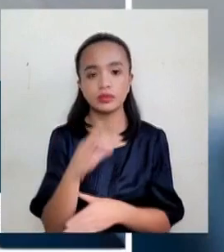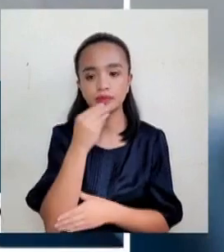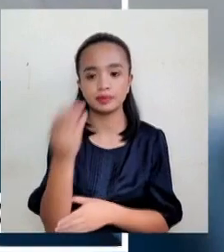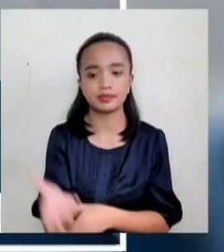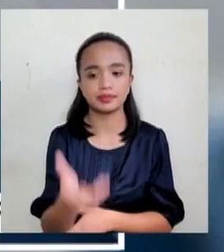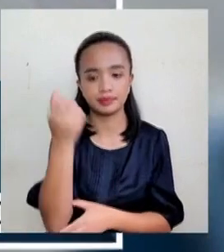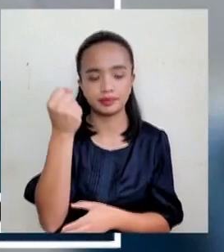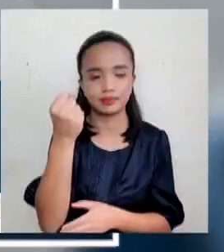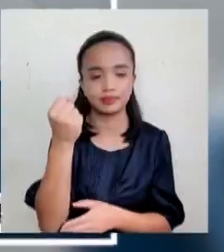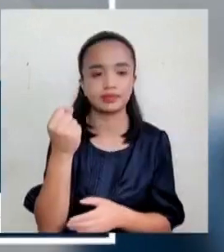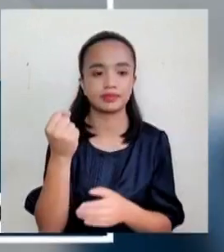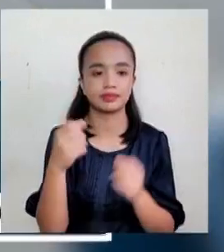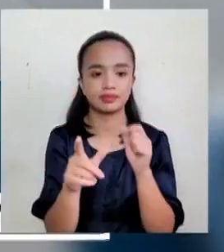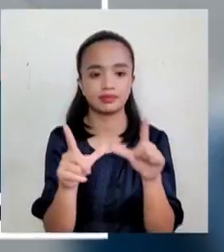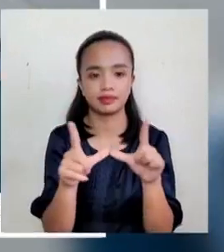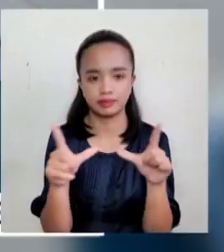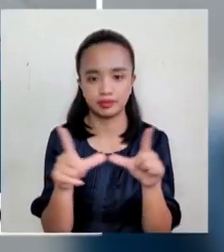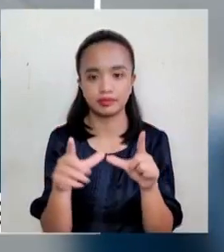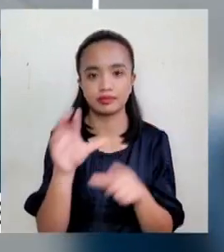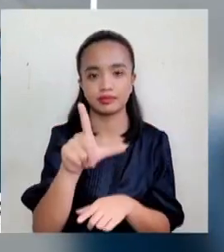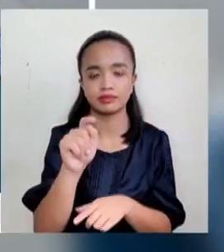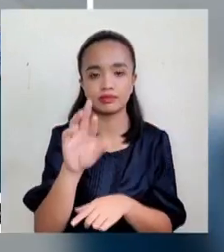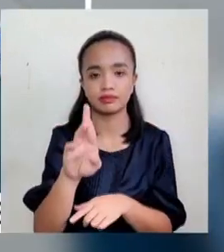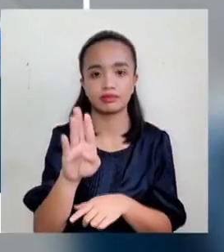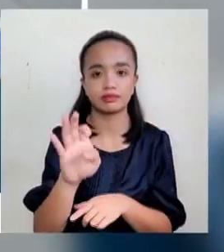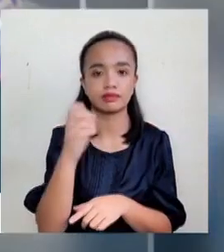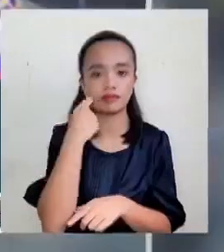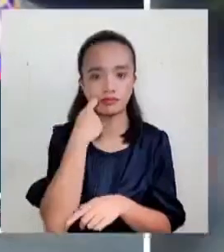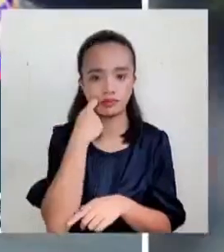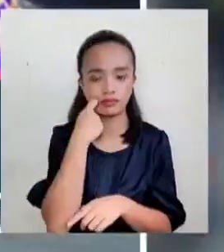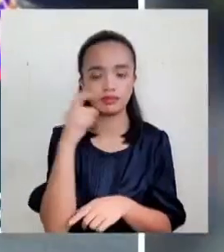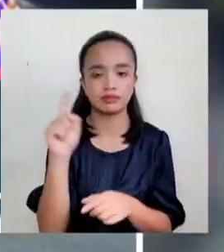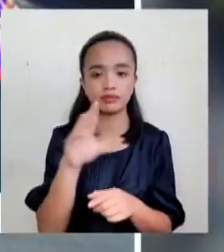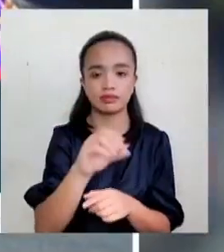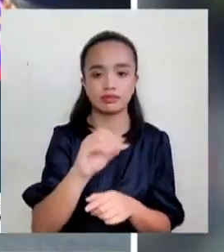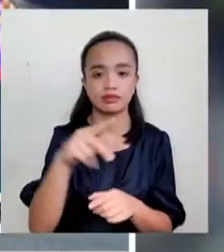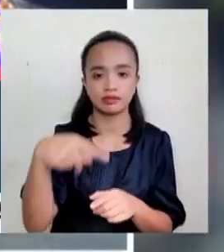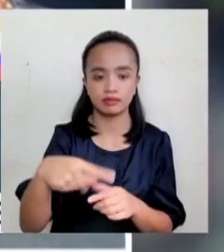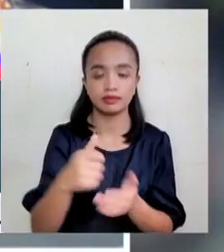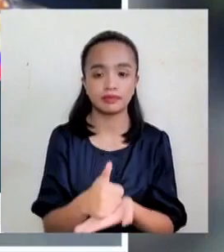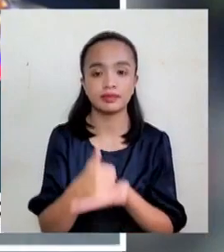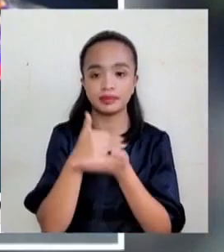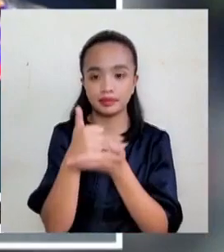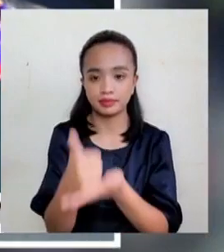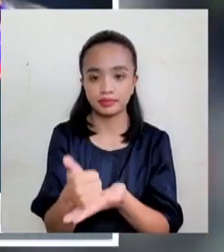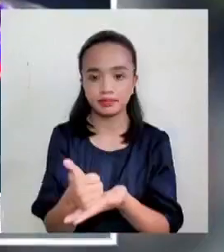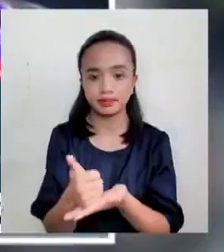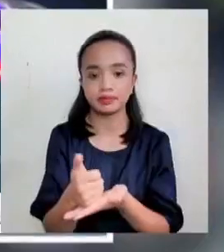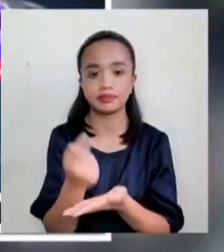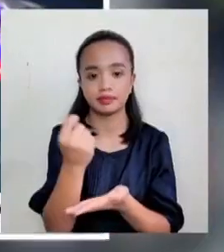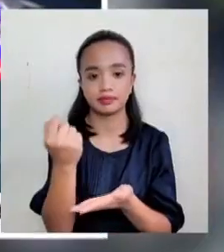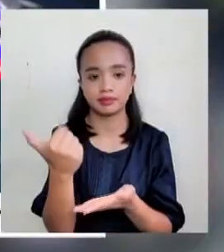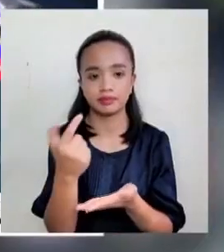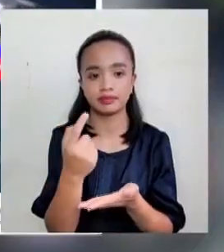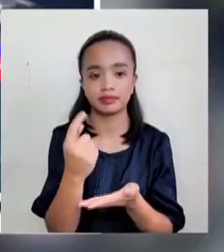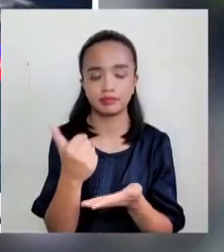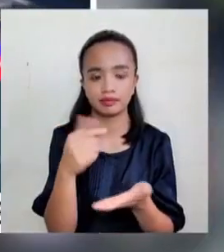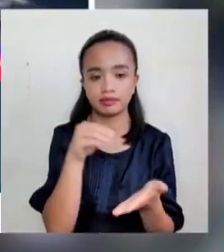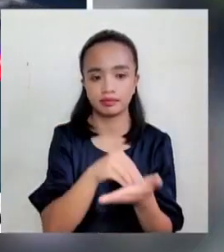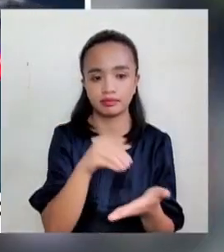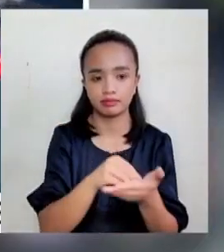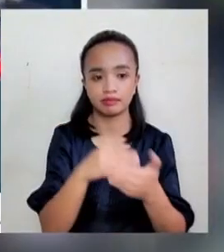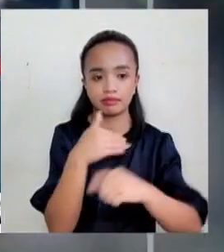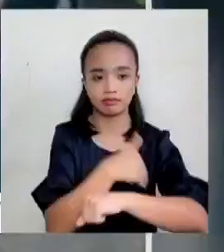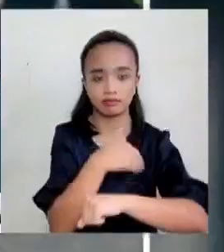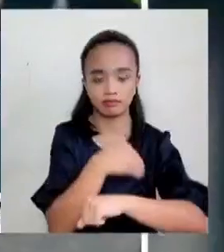franchise. LTFRB explained earlier that the consolidation would help them take out loans from the bank for the